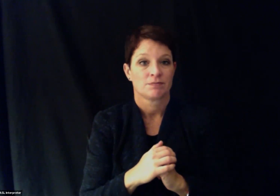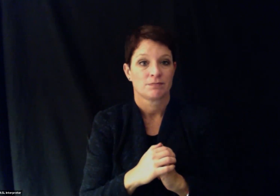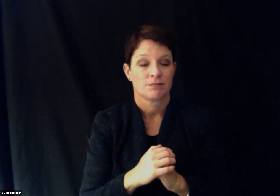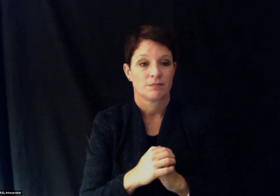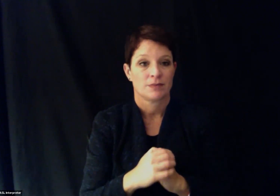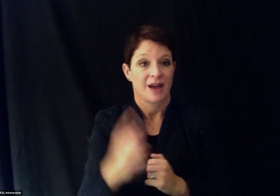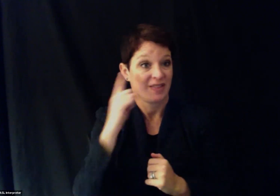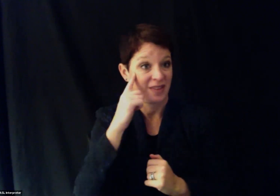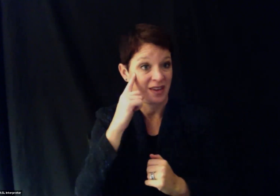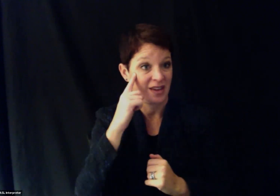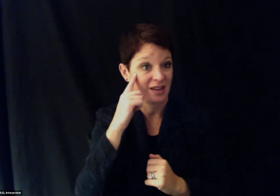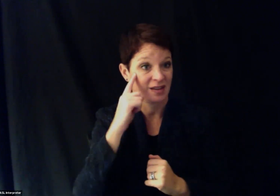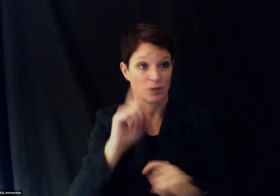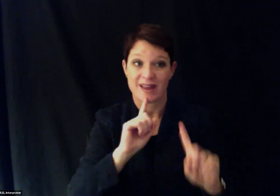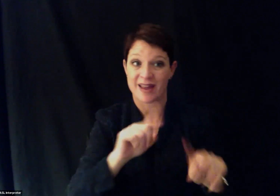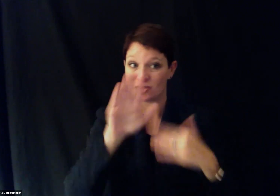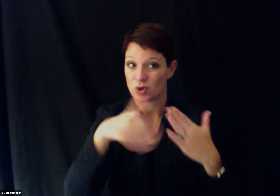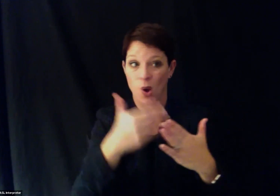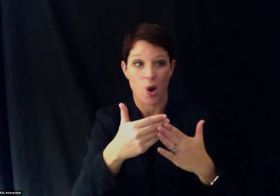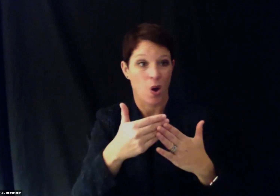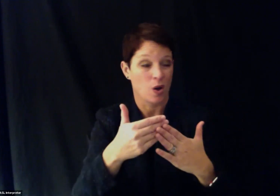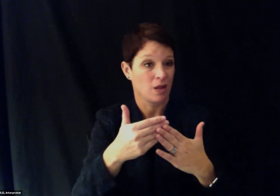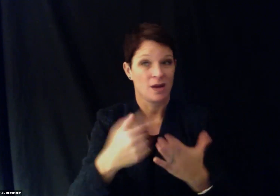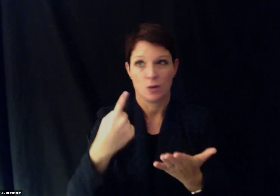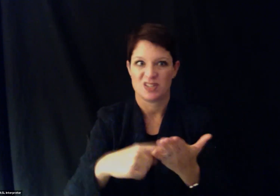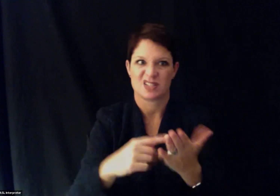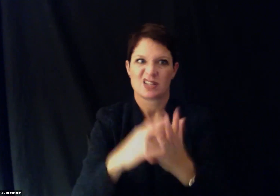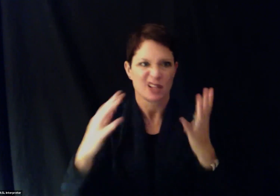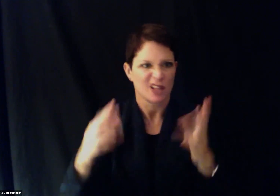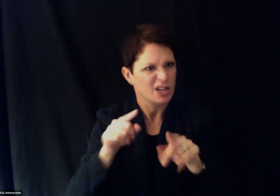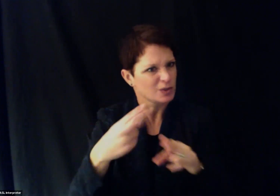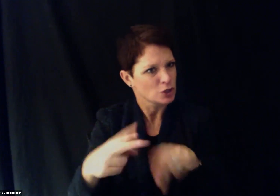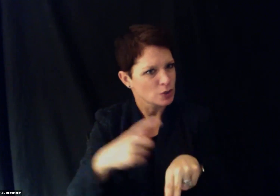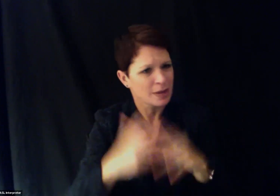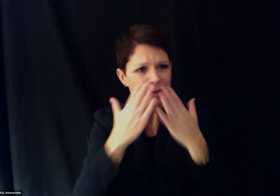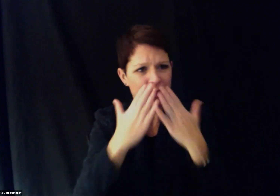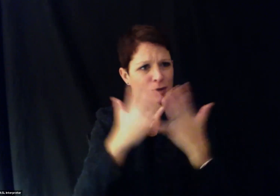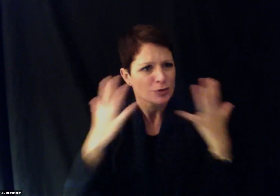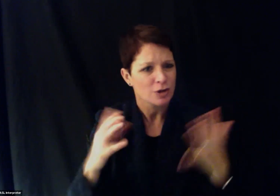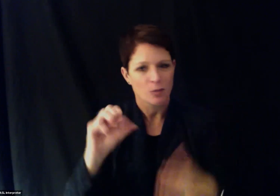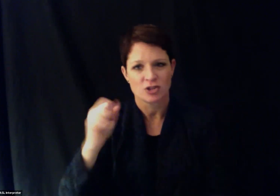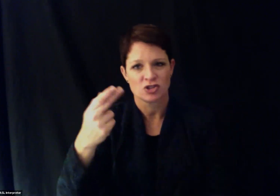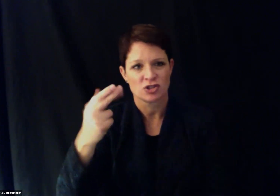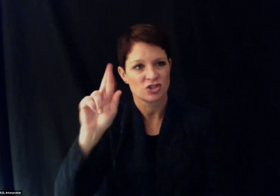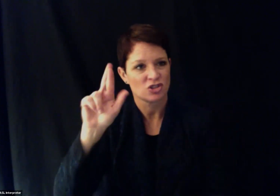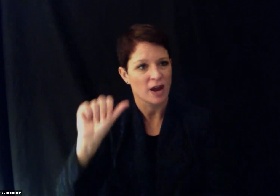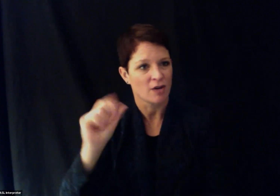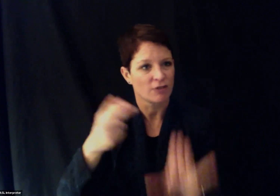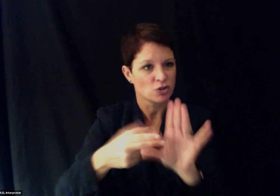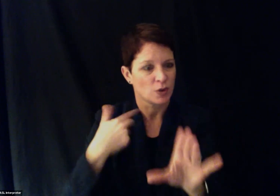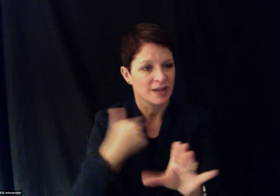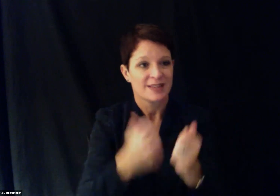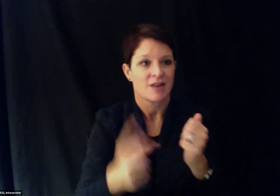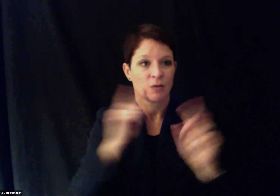So I think, yeah, we went through a lot. We covered a lot in a short amount of time. So thank you so much, Shara, for being on, and thank you everyone